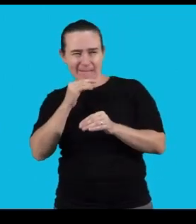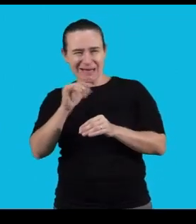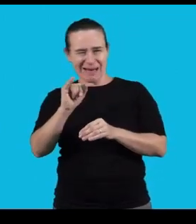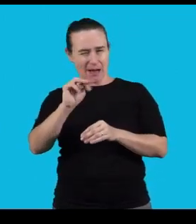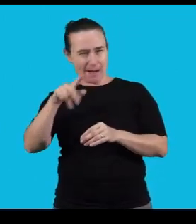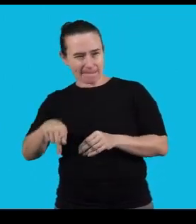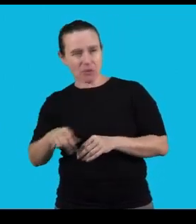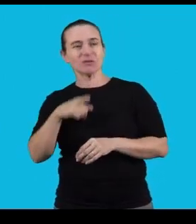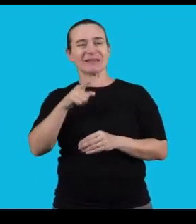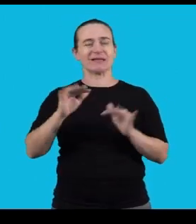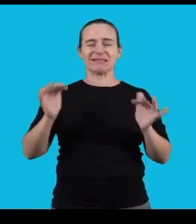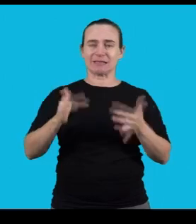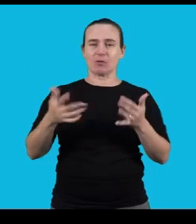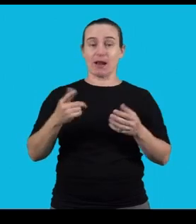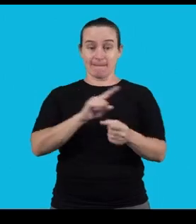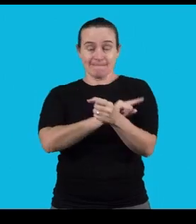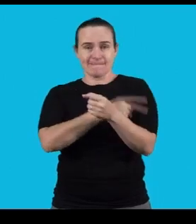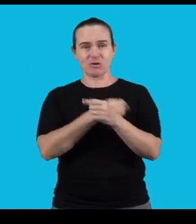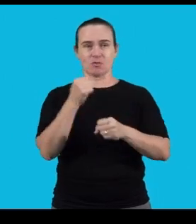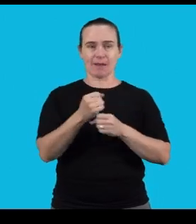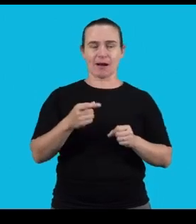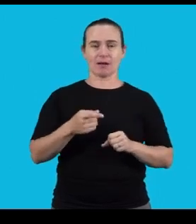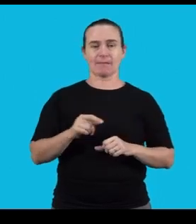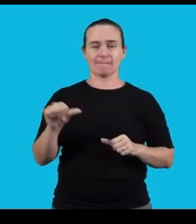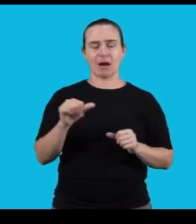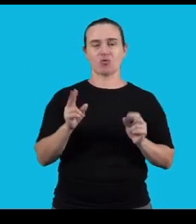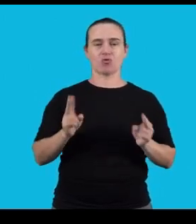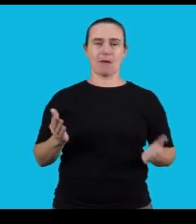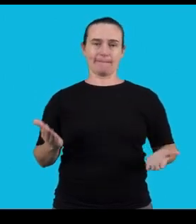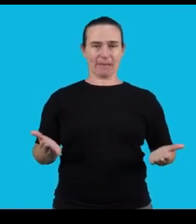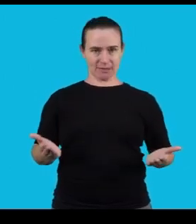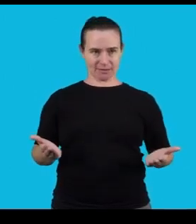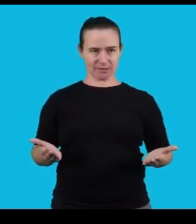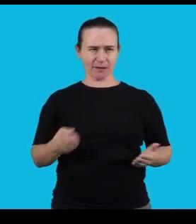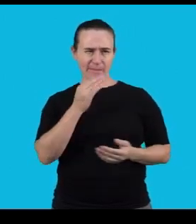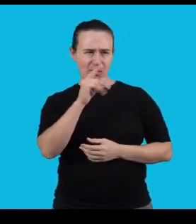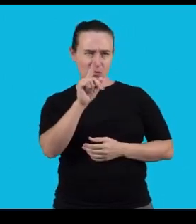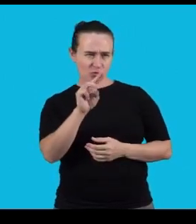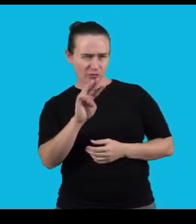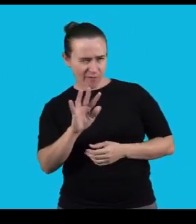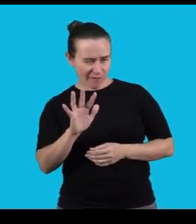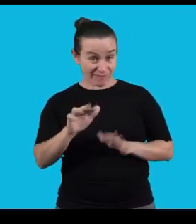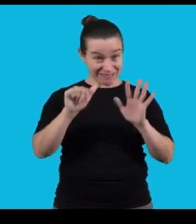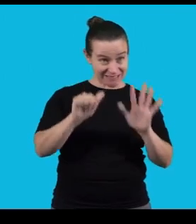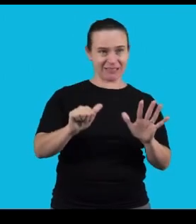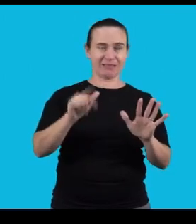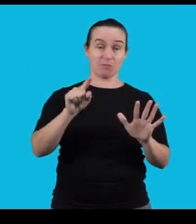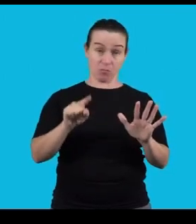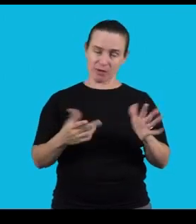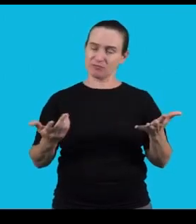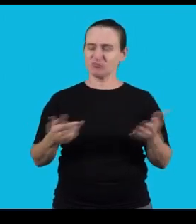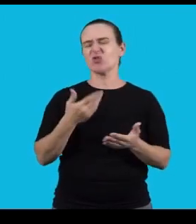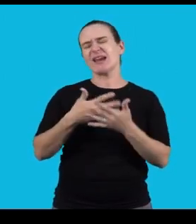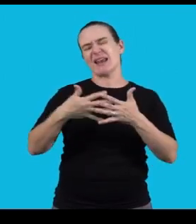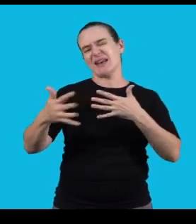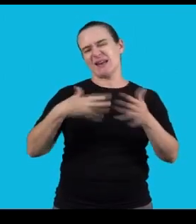stimulates muscles to restore balance. How many points do we have here? 1, 2, 3, 4, 5, 6. For 4 marks,